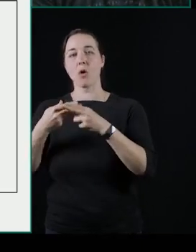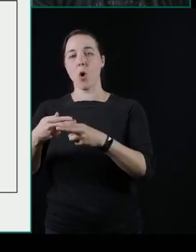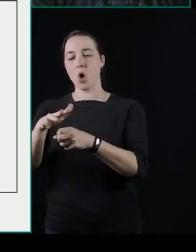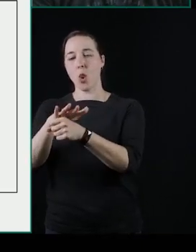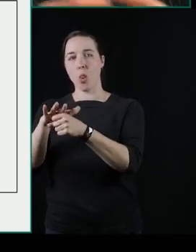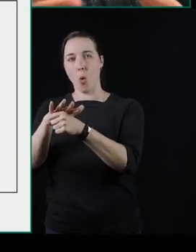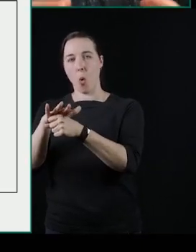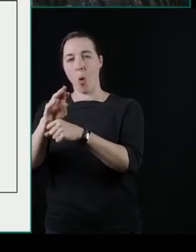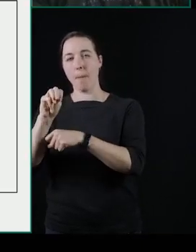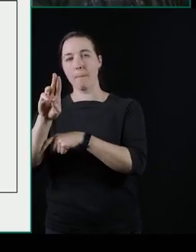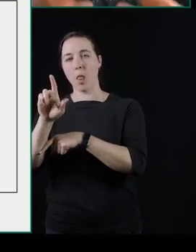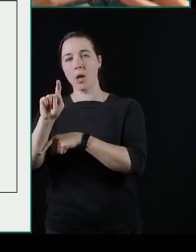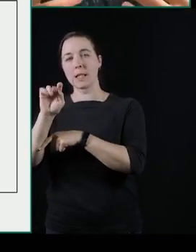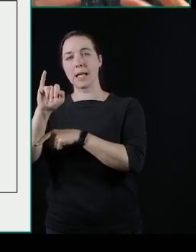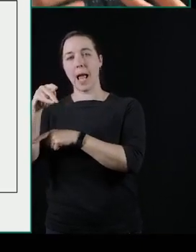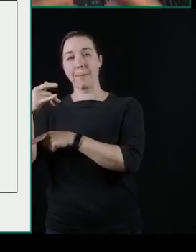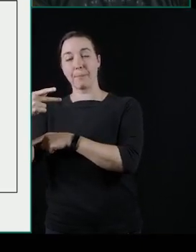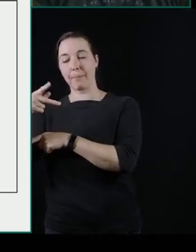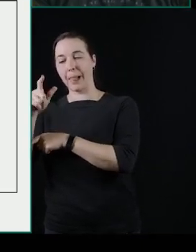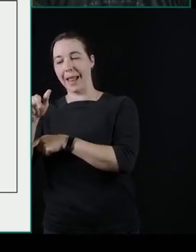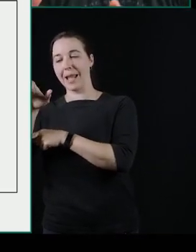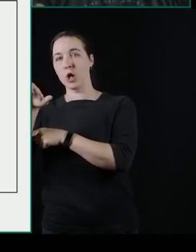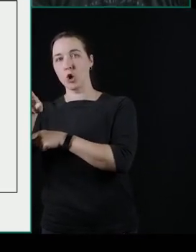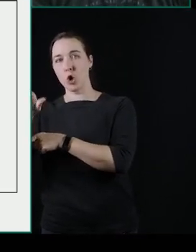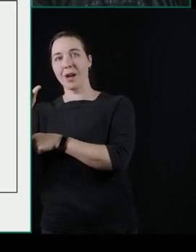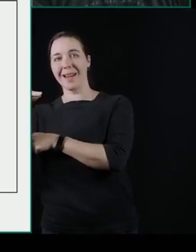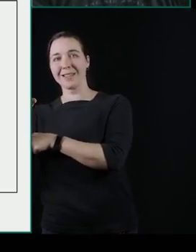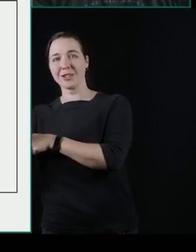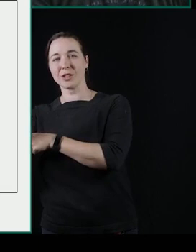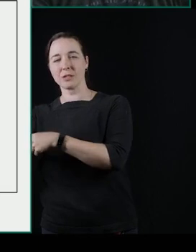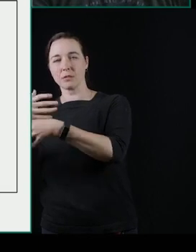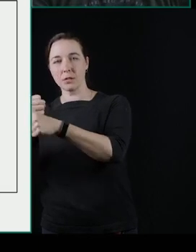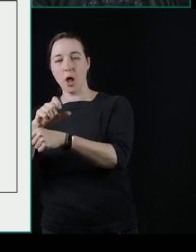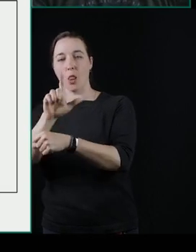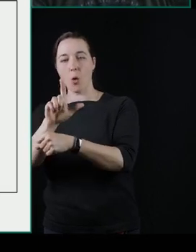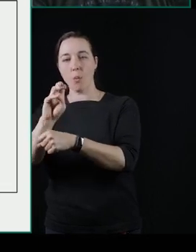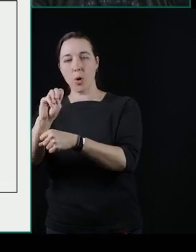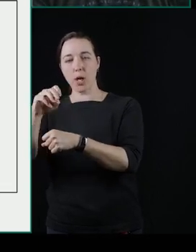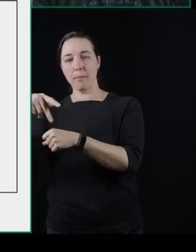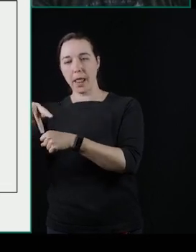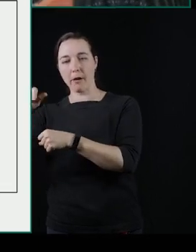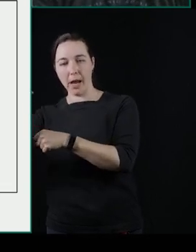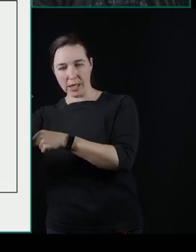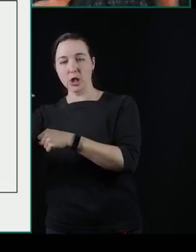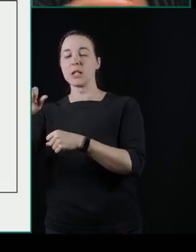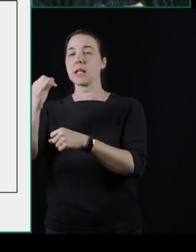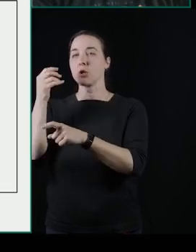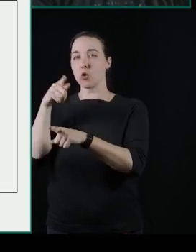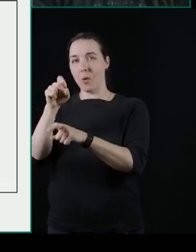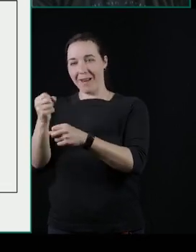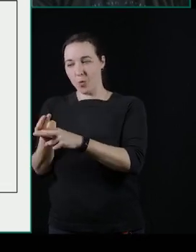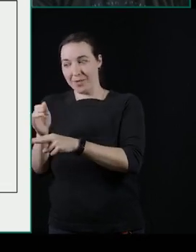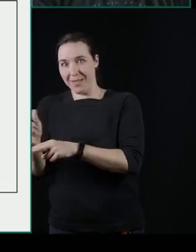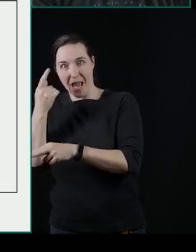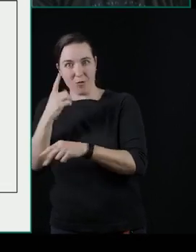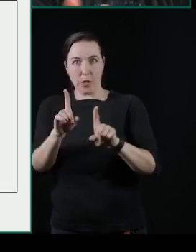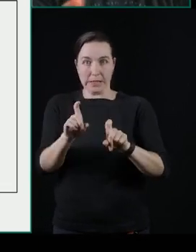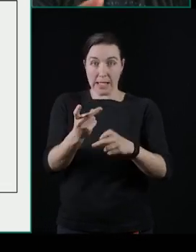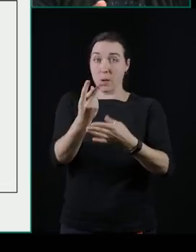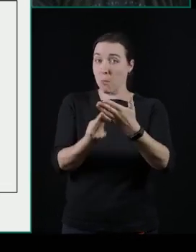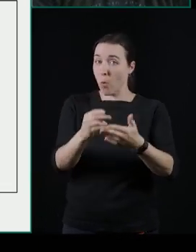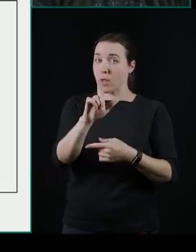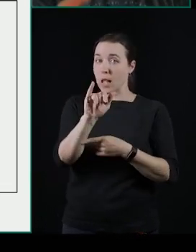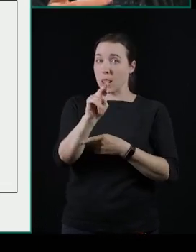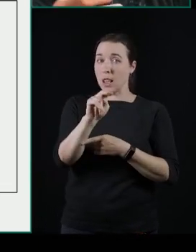Multiplayer Agent that basically will validate if your GSDK integration works correctly. You can use Local Multiplayer Agent to test